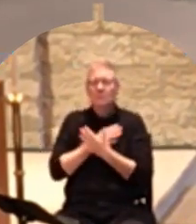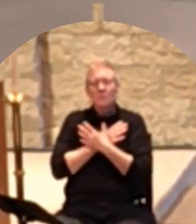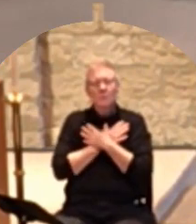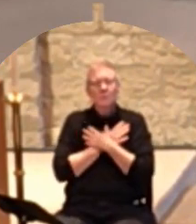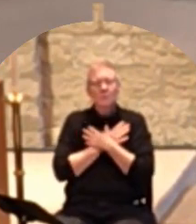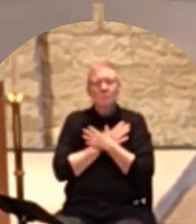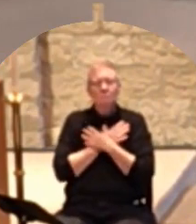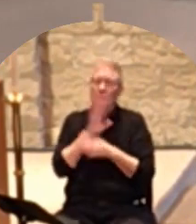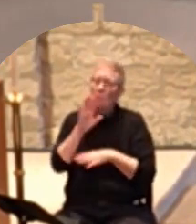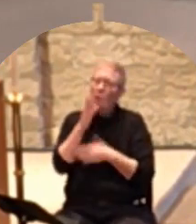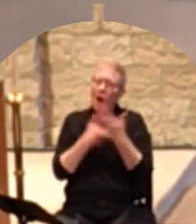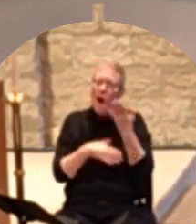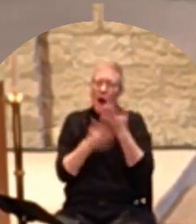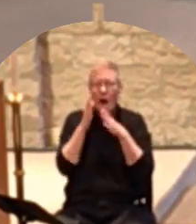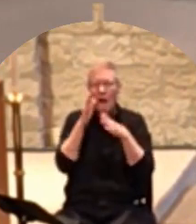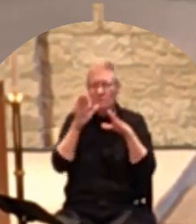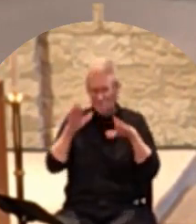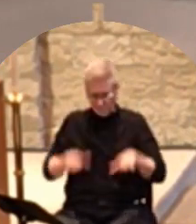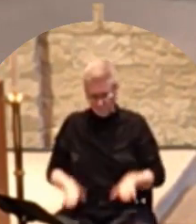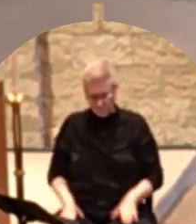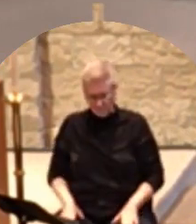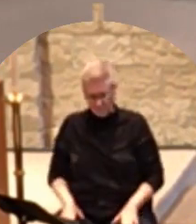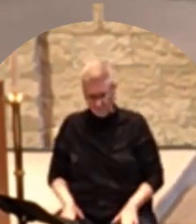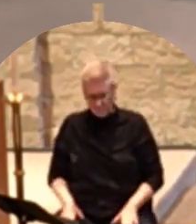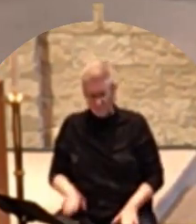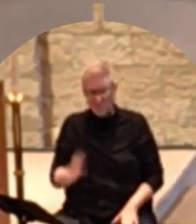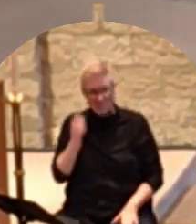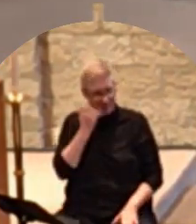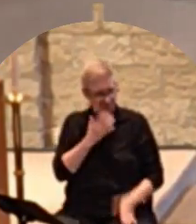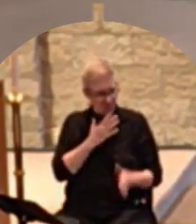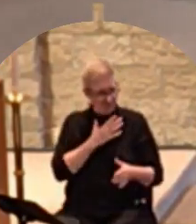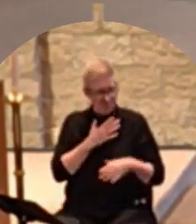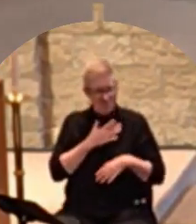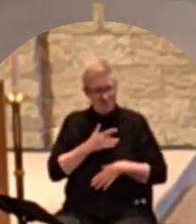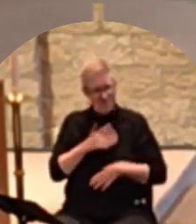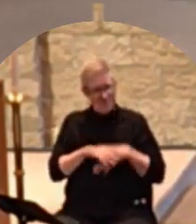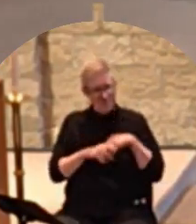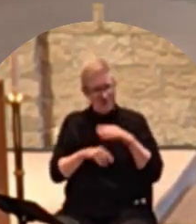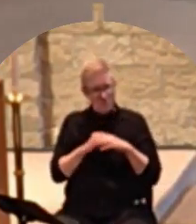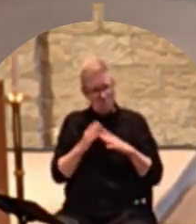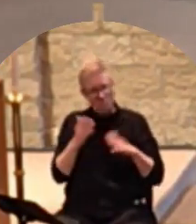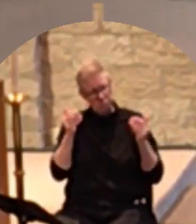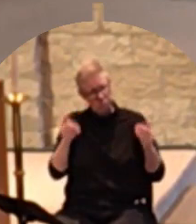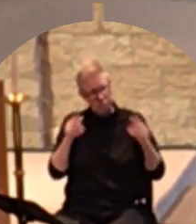your hands on your lap, and if it feels comfortable, to close your eyes